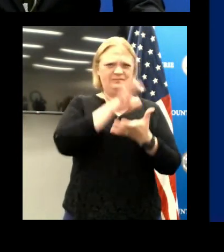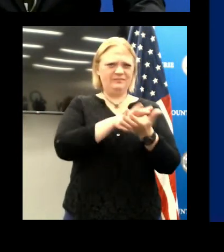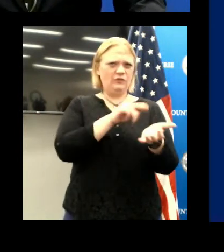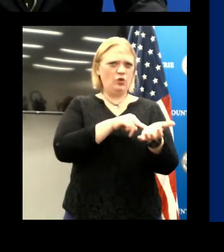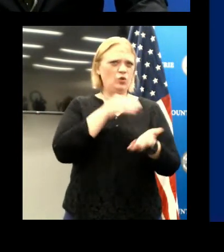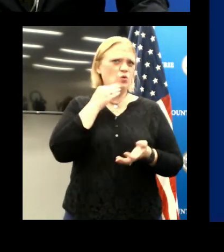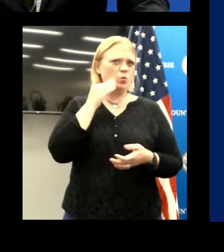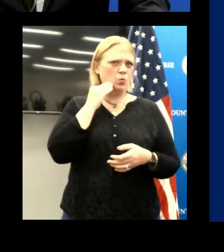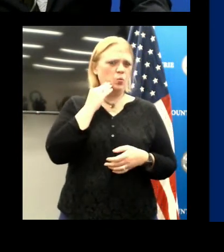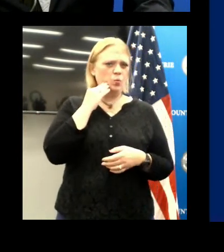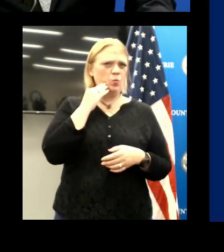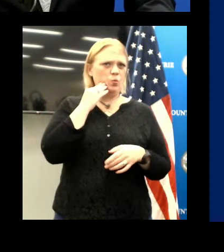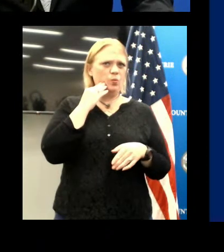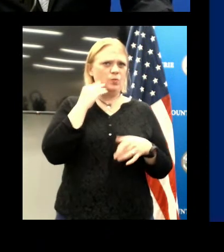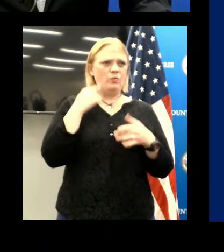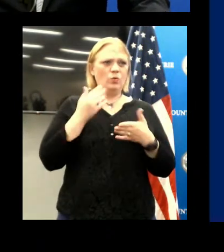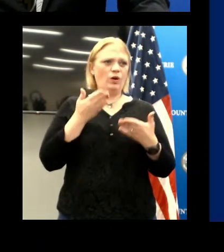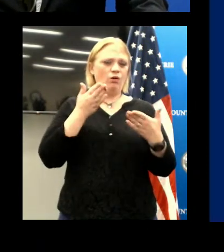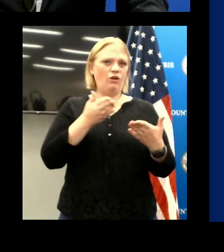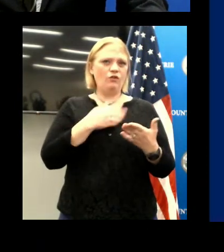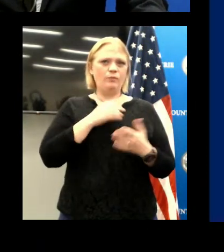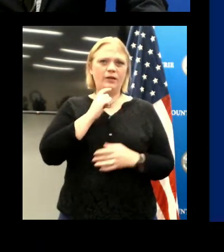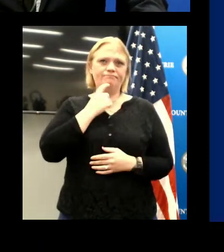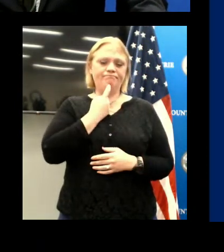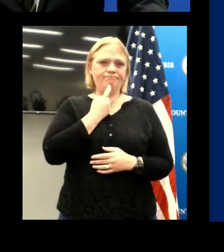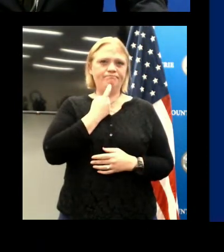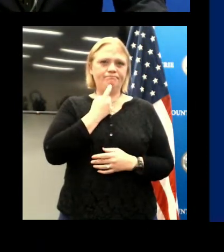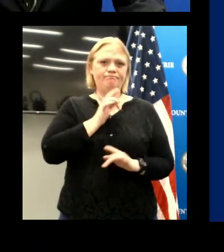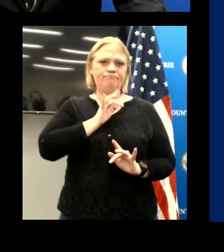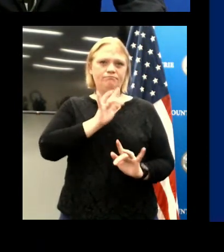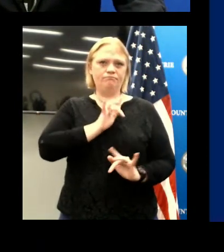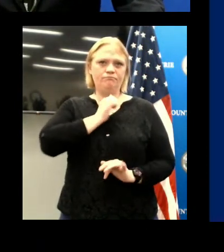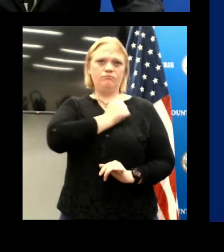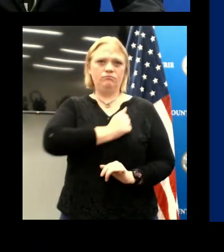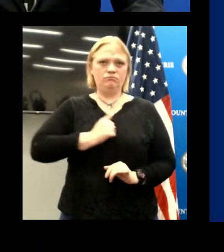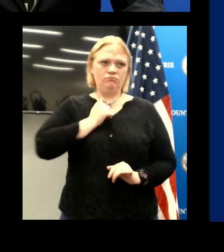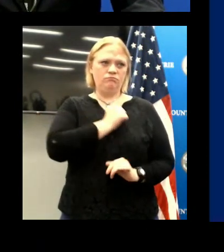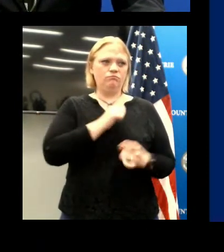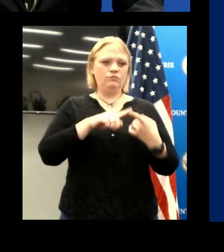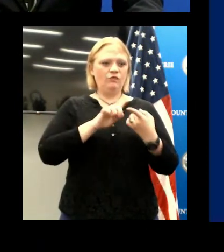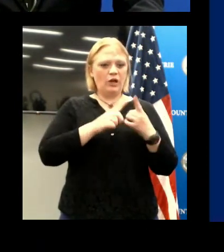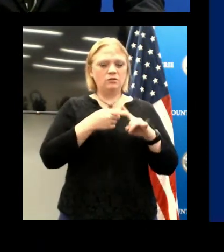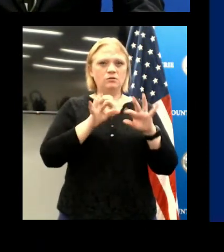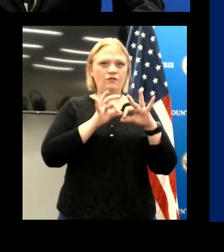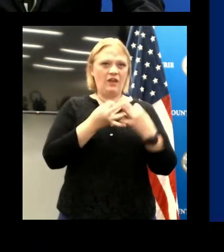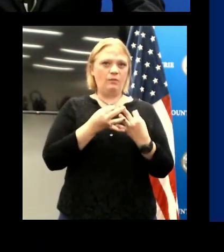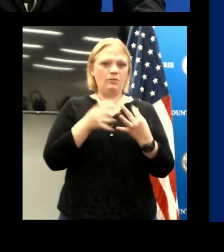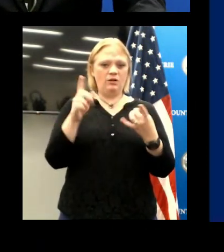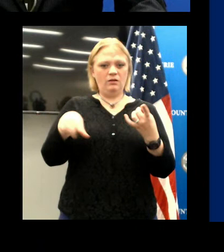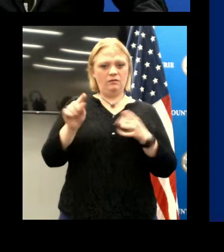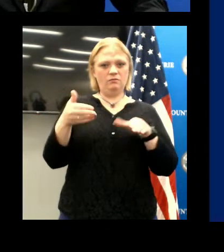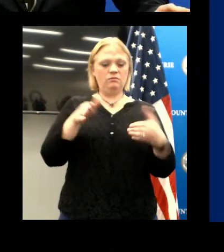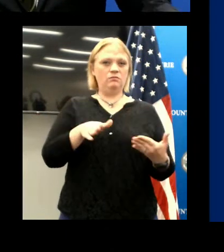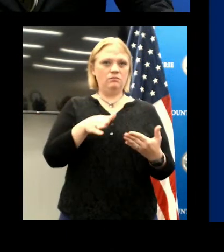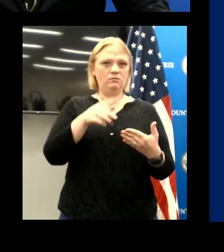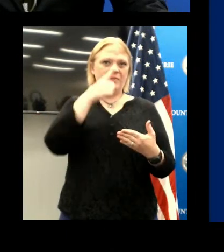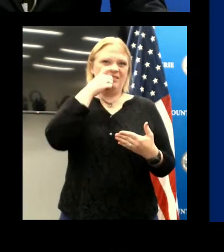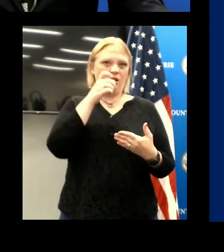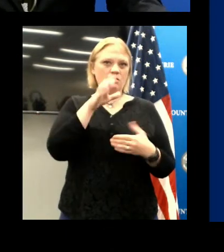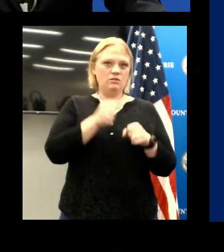settings. And I do offer my deepest condolences to the friends and family of those who've died as a result of